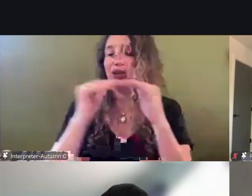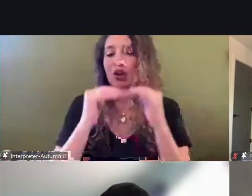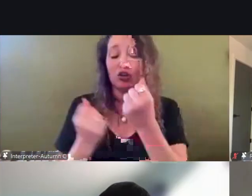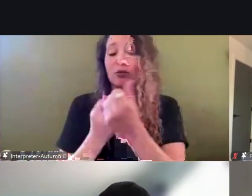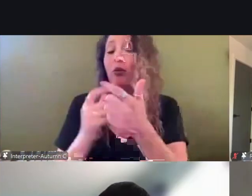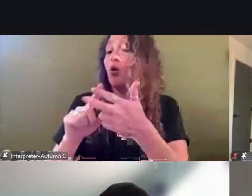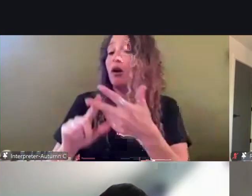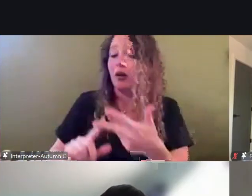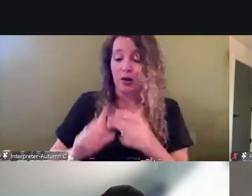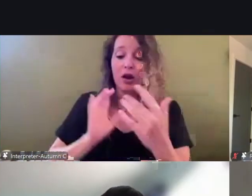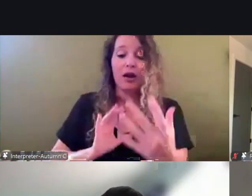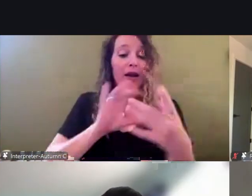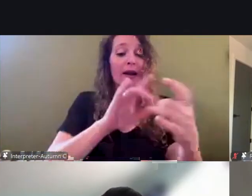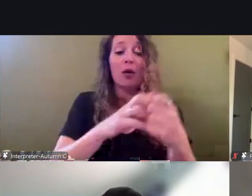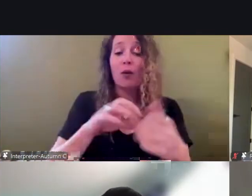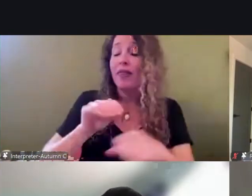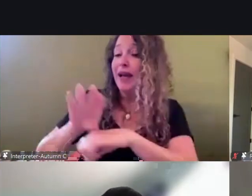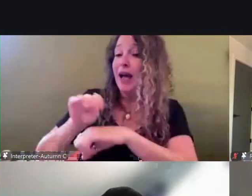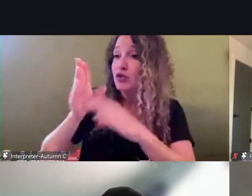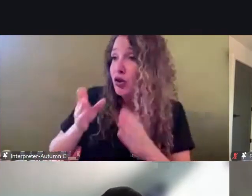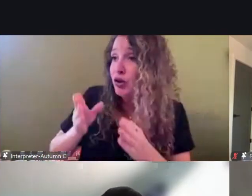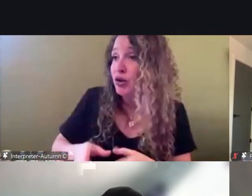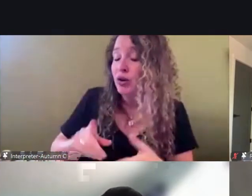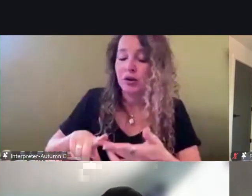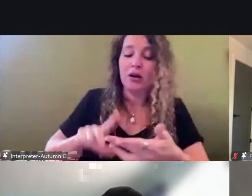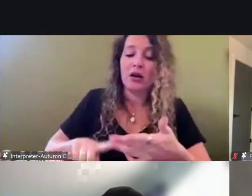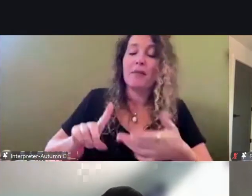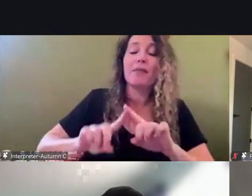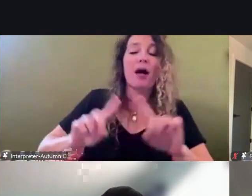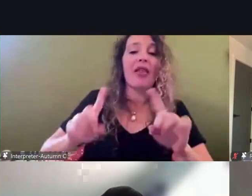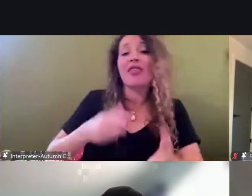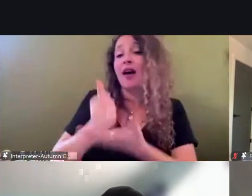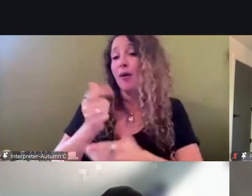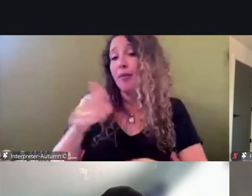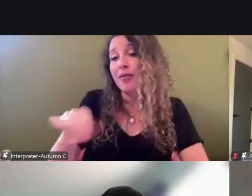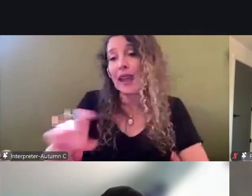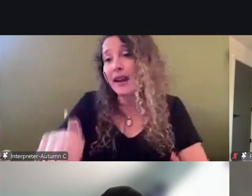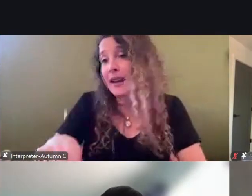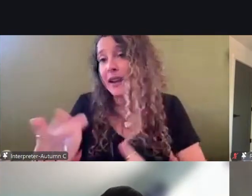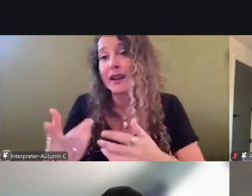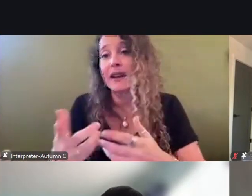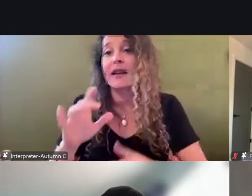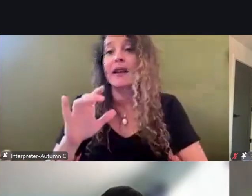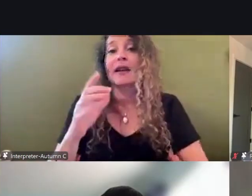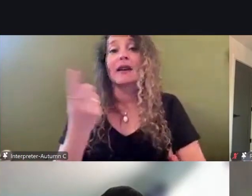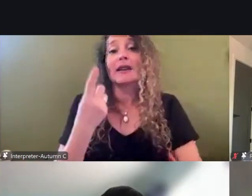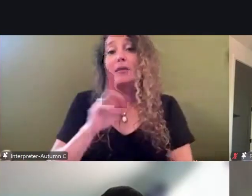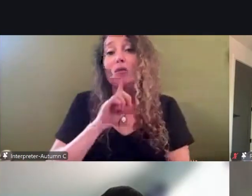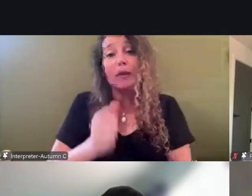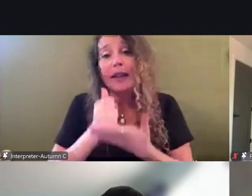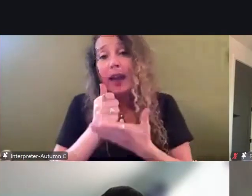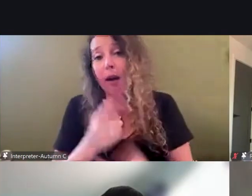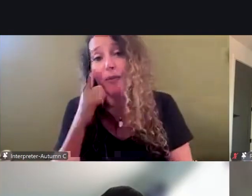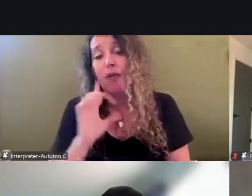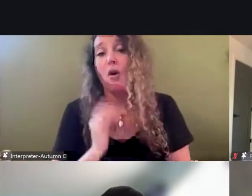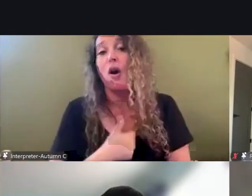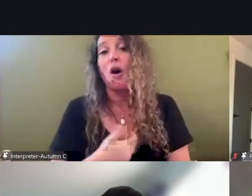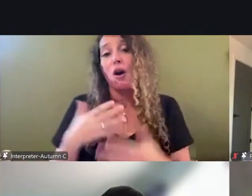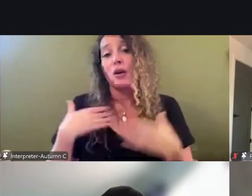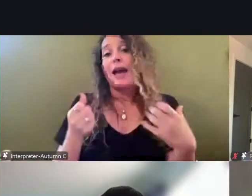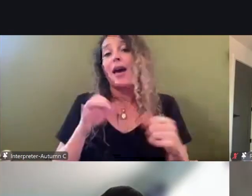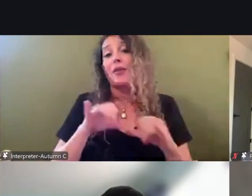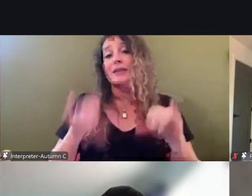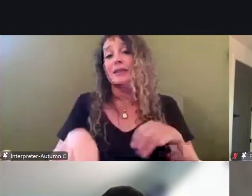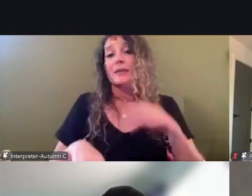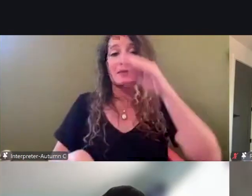be connecting them to a counselor, but just getting them the help they need. And that's something that has been really helpful for our health system.